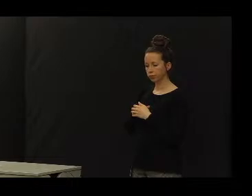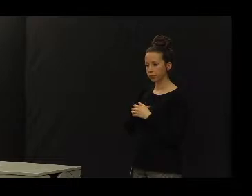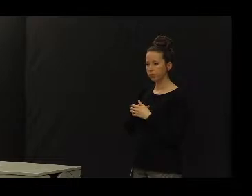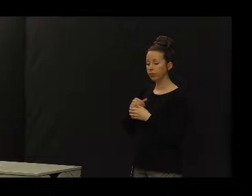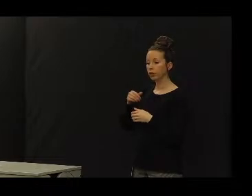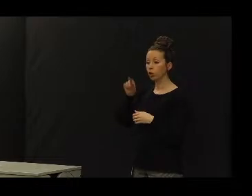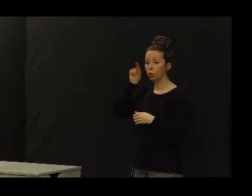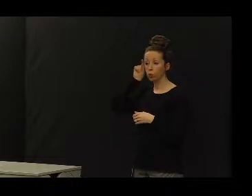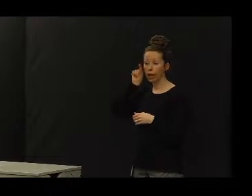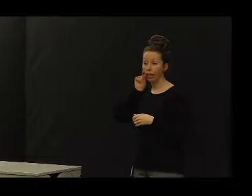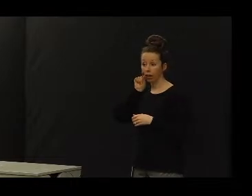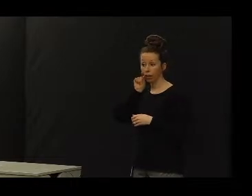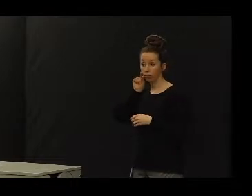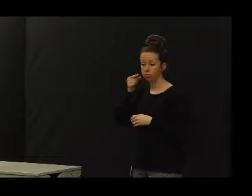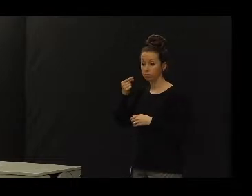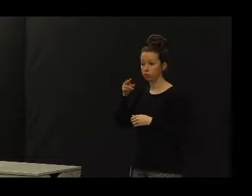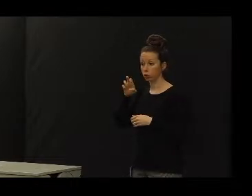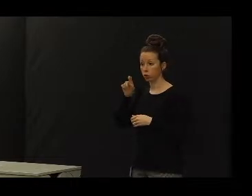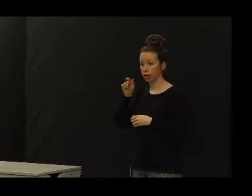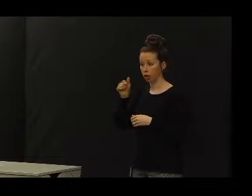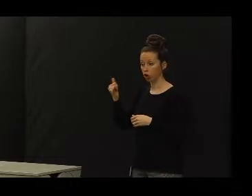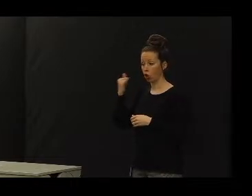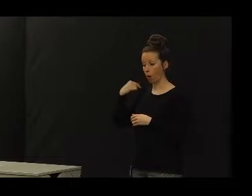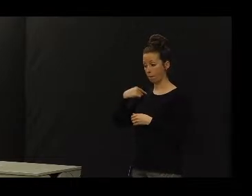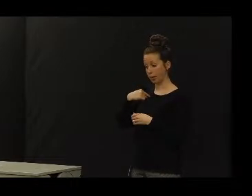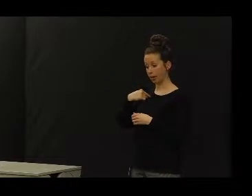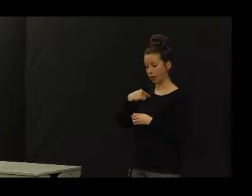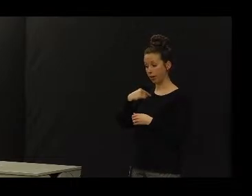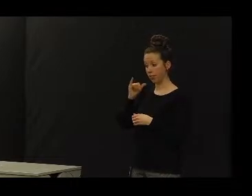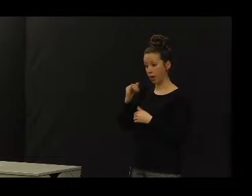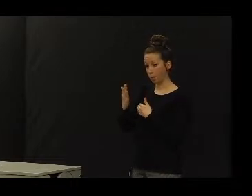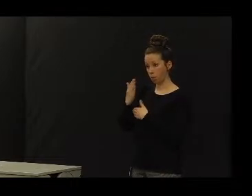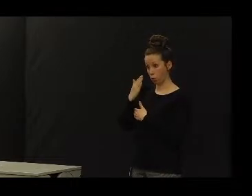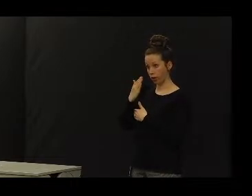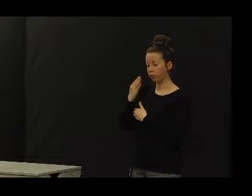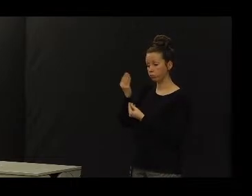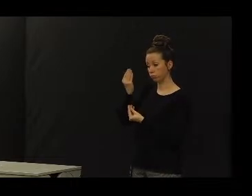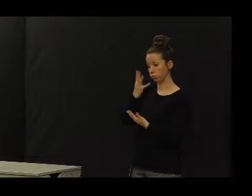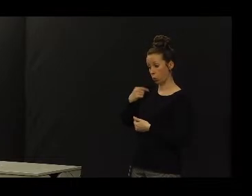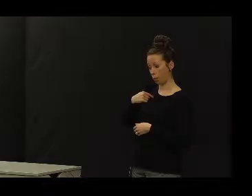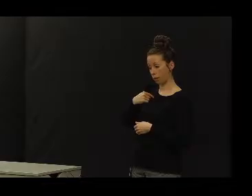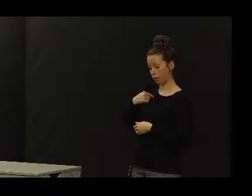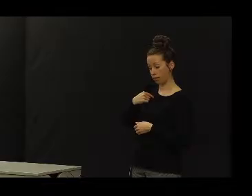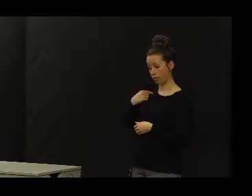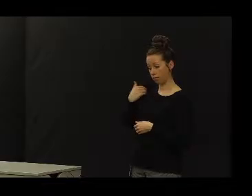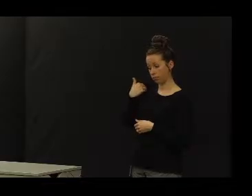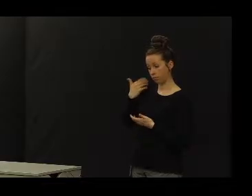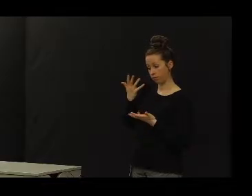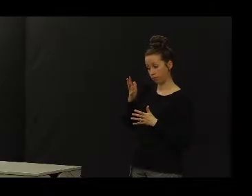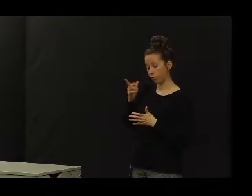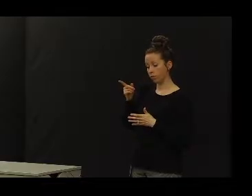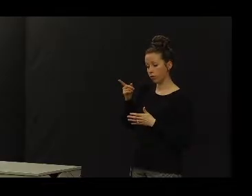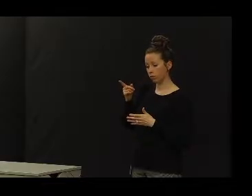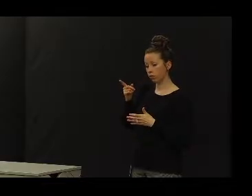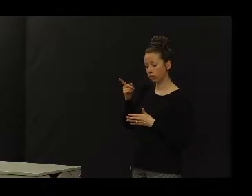Greta had called me in the morning and shared with me that, or through our